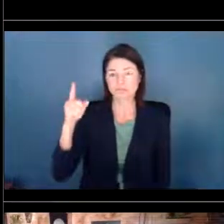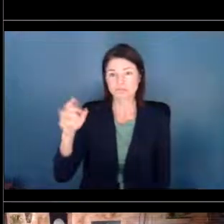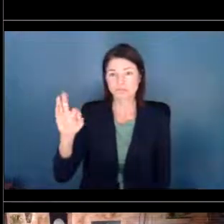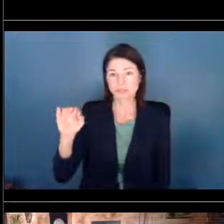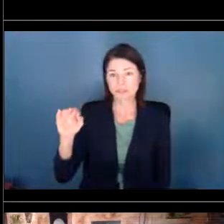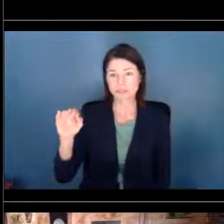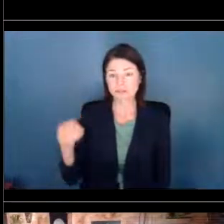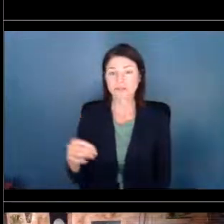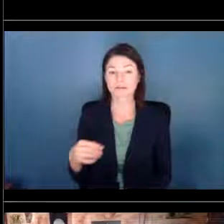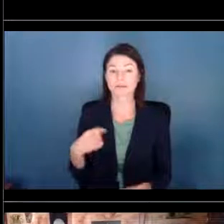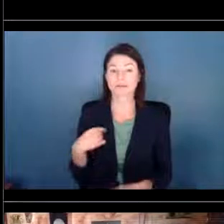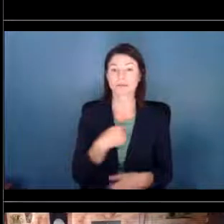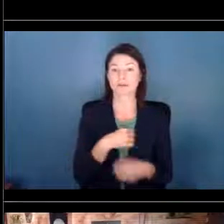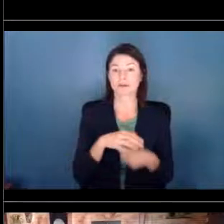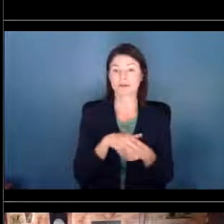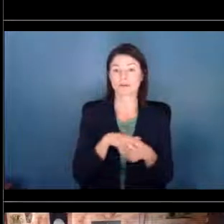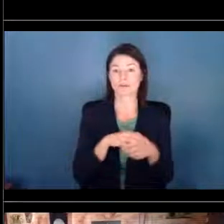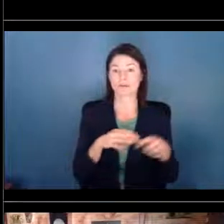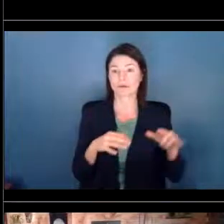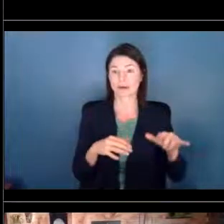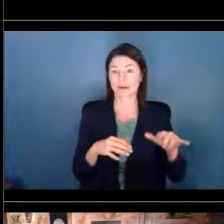airport local funding of